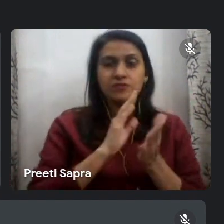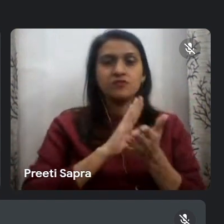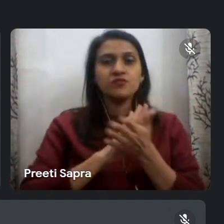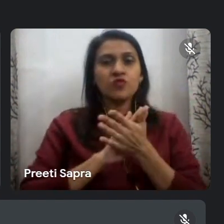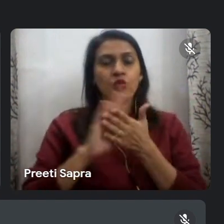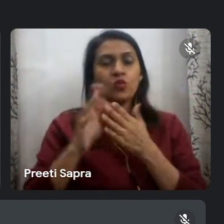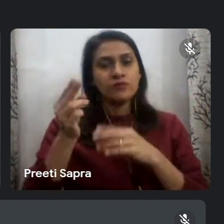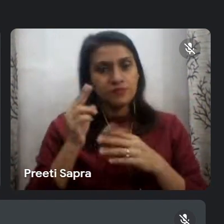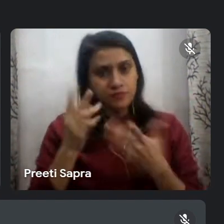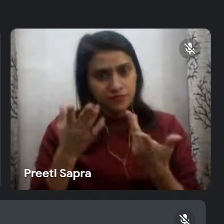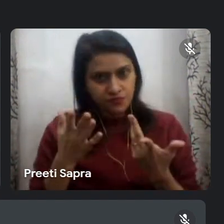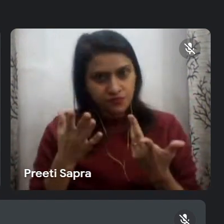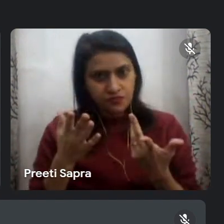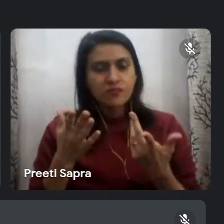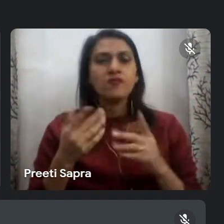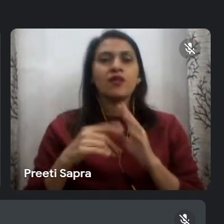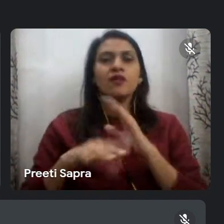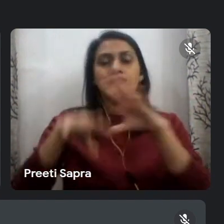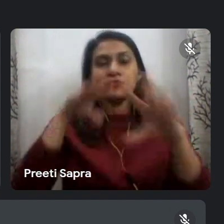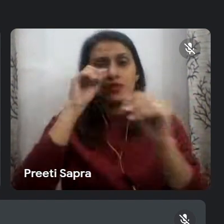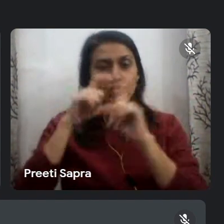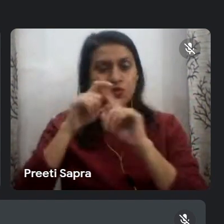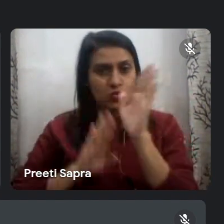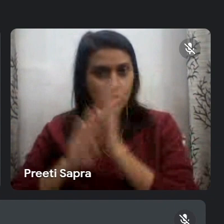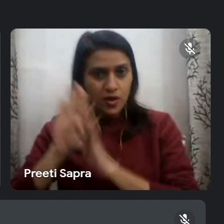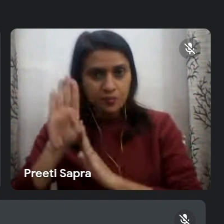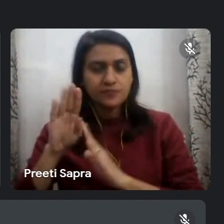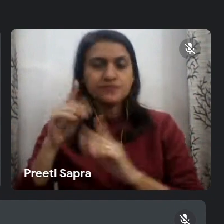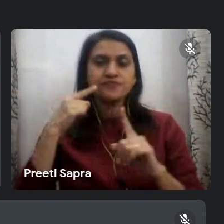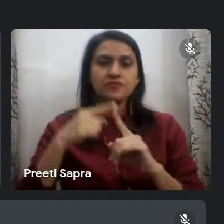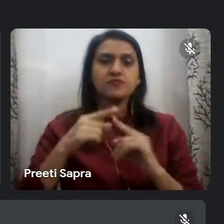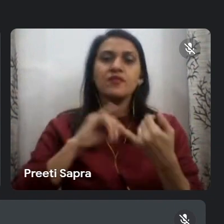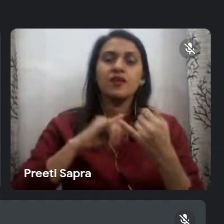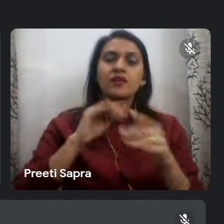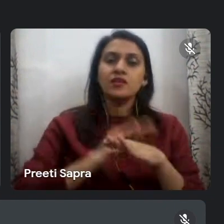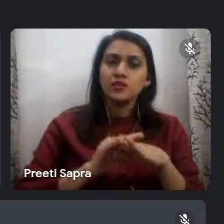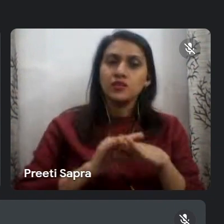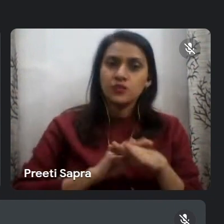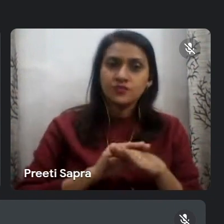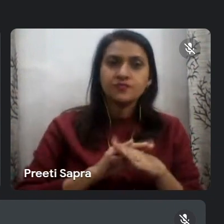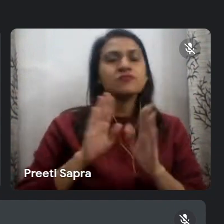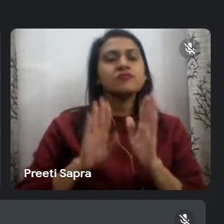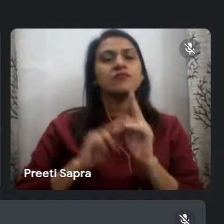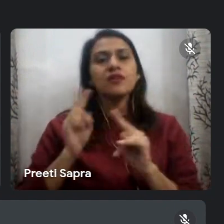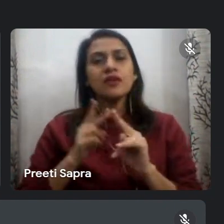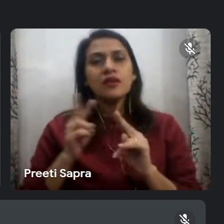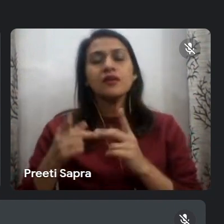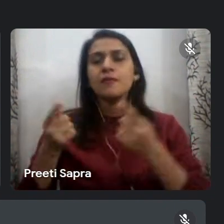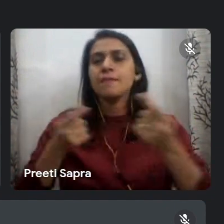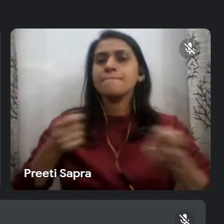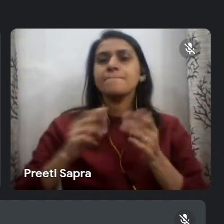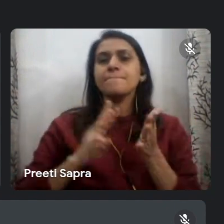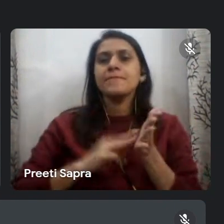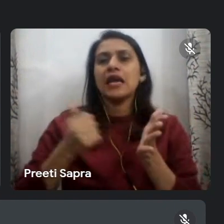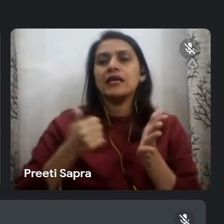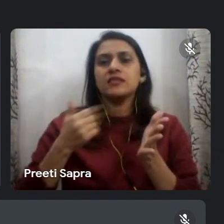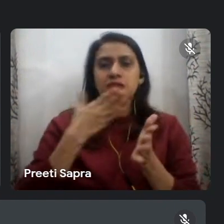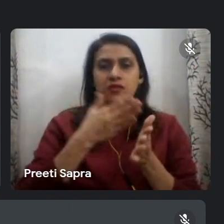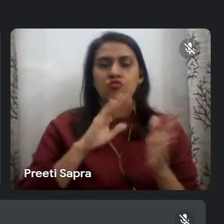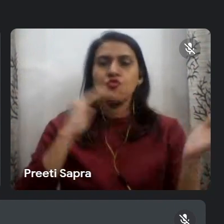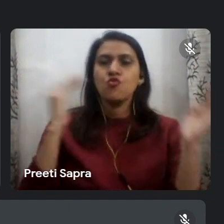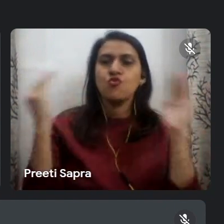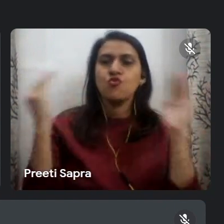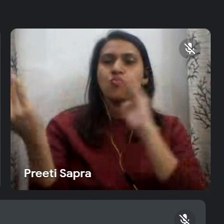content production, learning and development, and service escalations, Gopi is skilled at managing global projects while